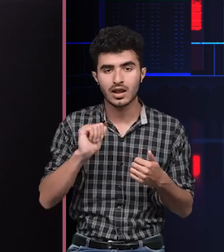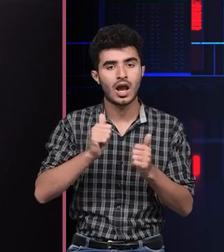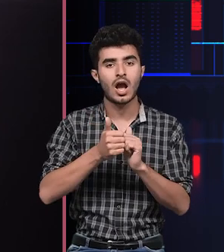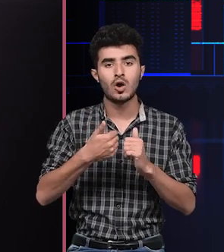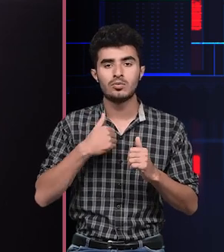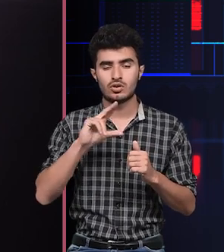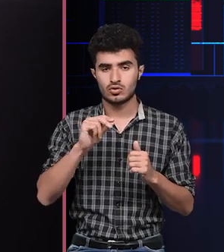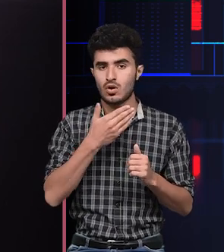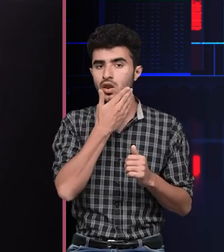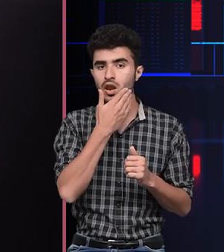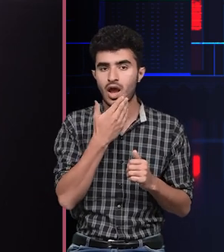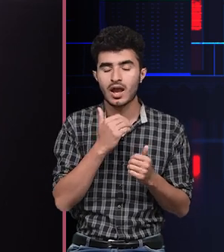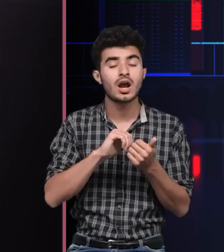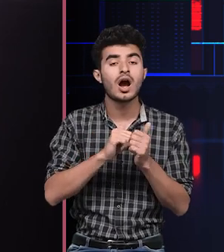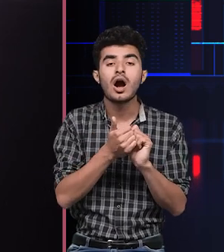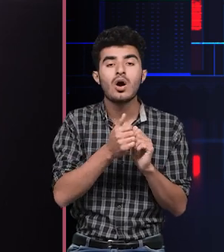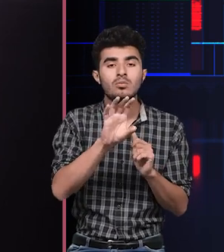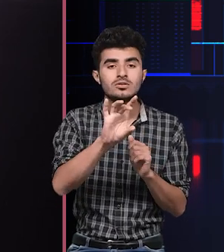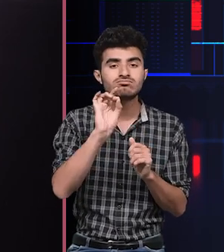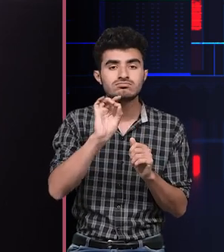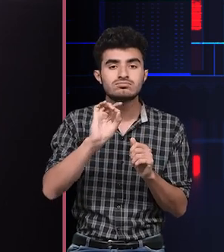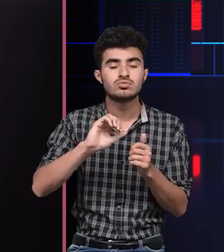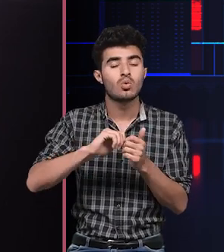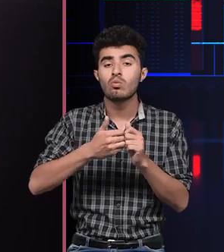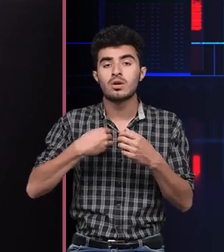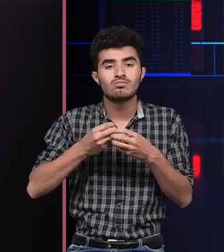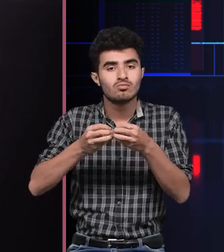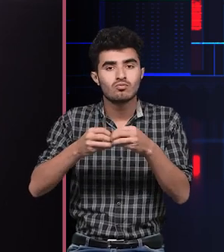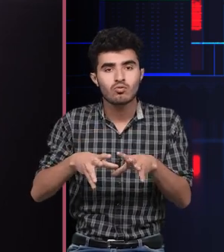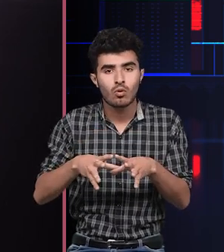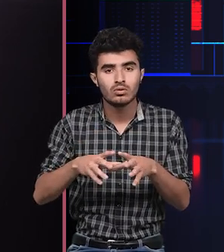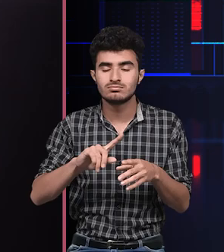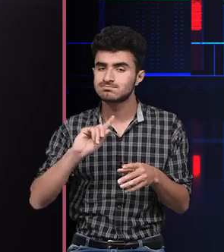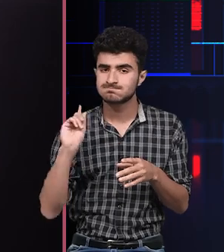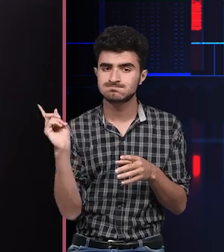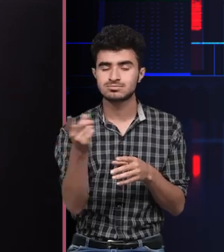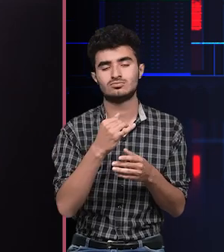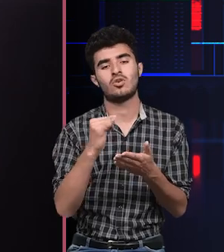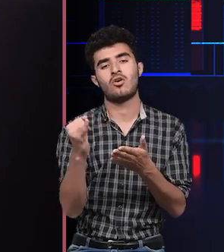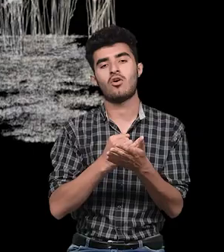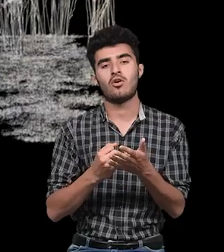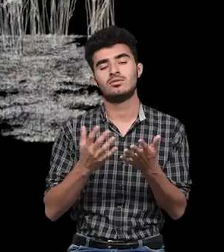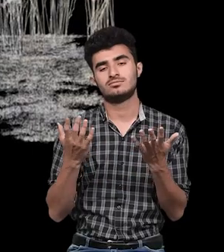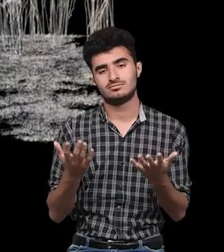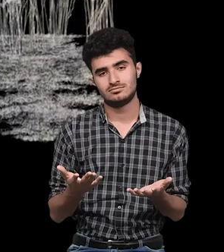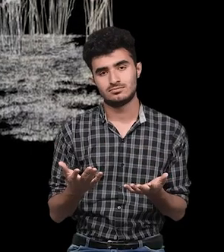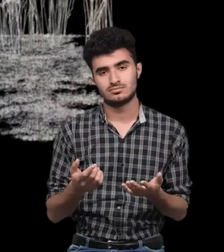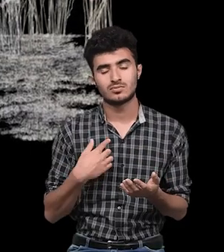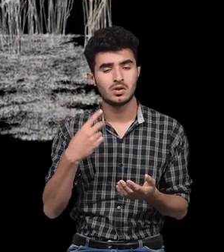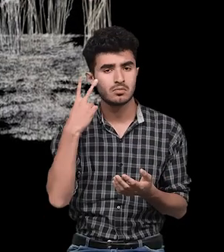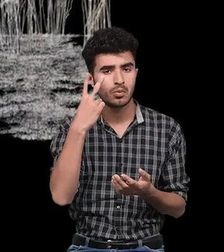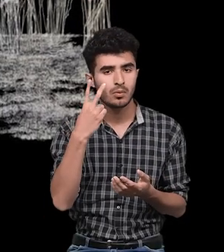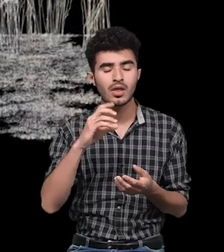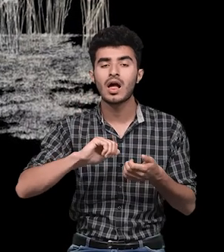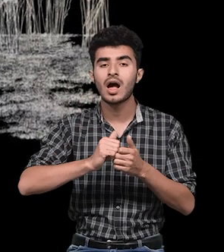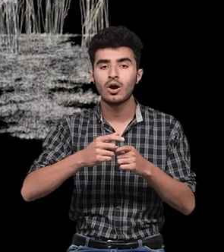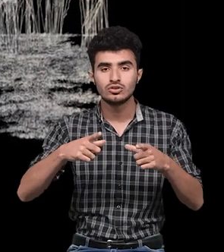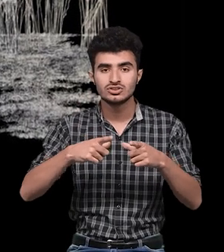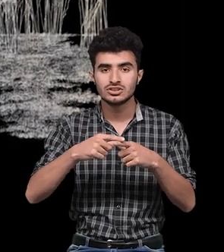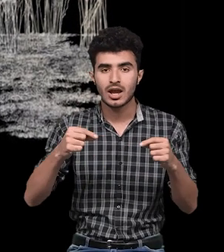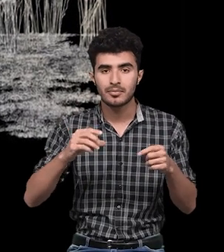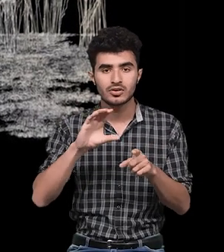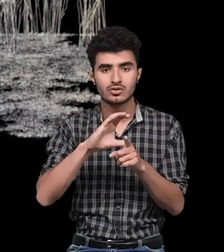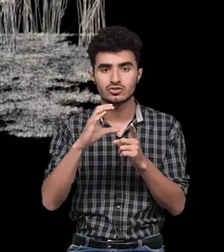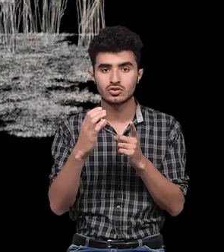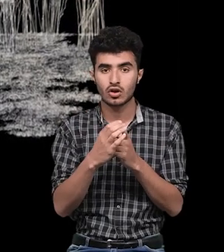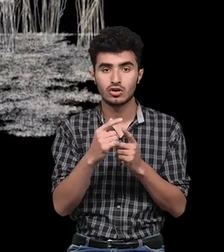with what it is that is there at our disposal. What do we pick up? What do we drop? It's all an art. I just look at